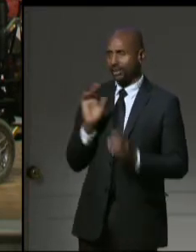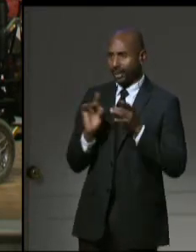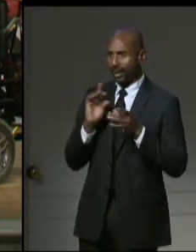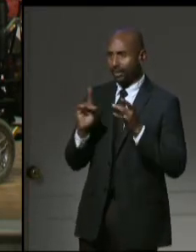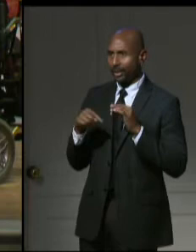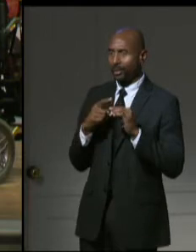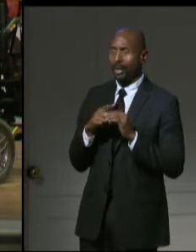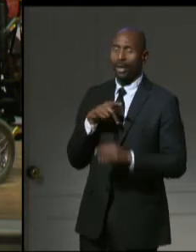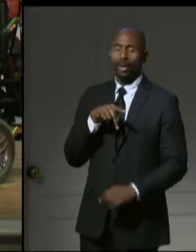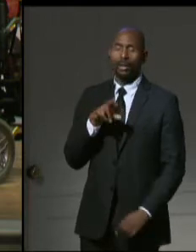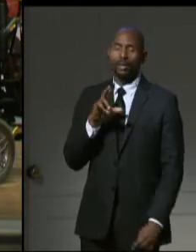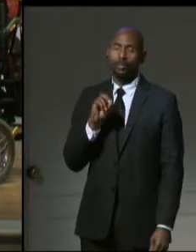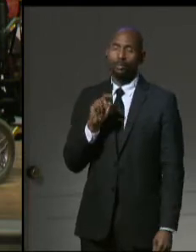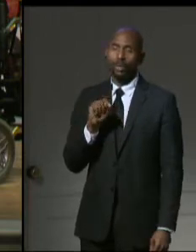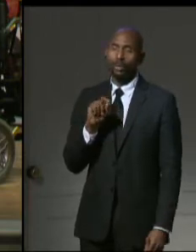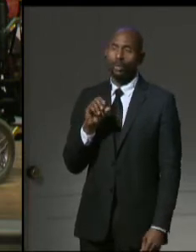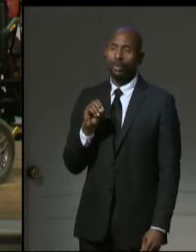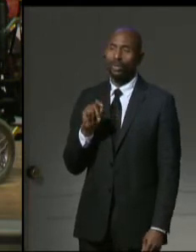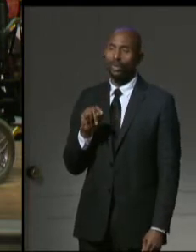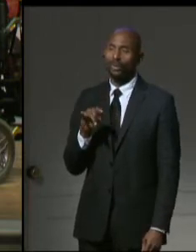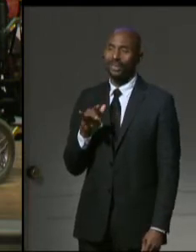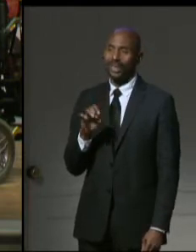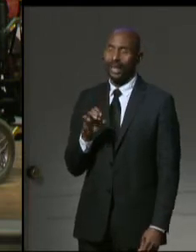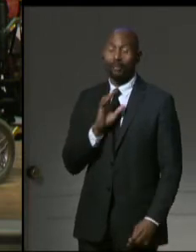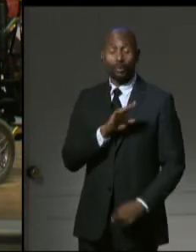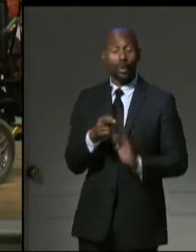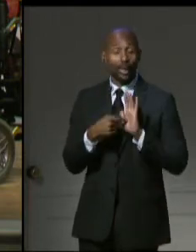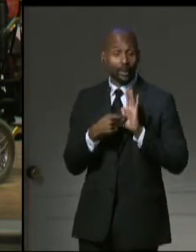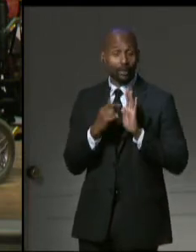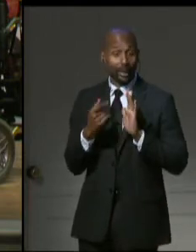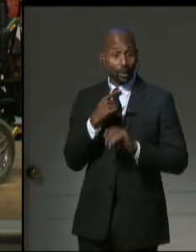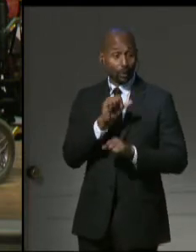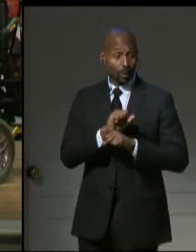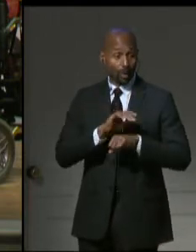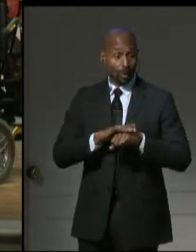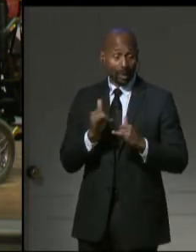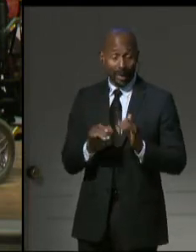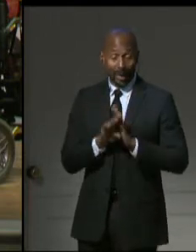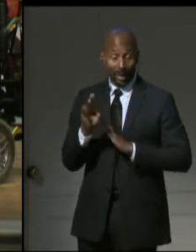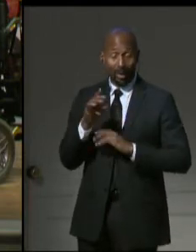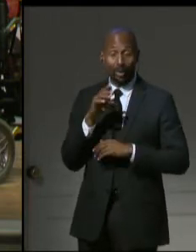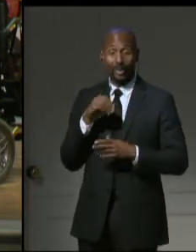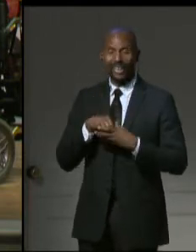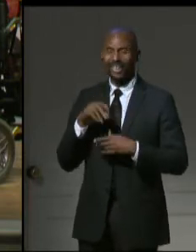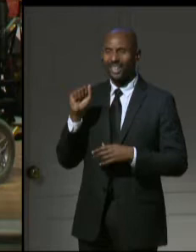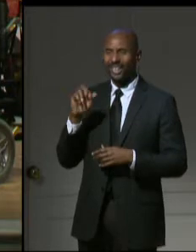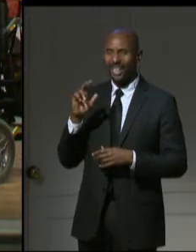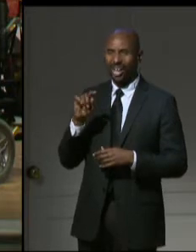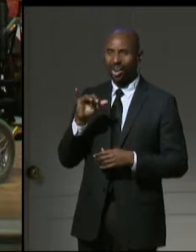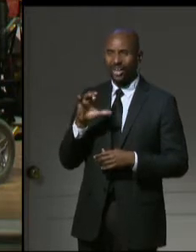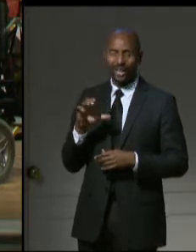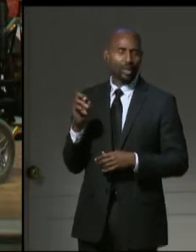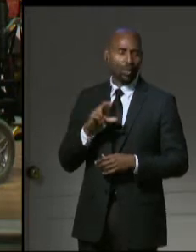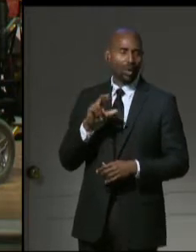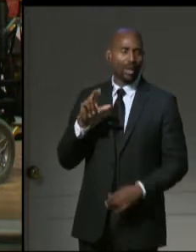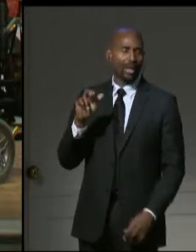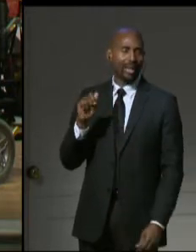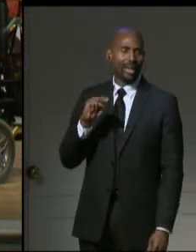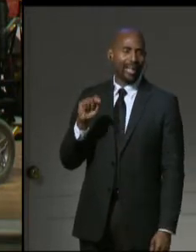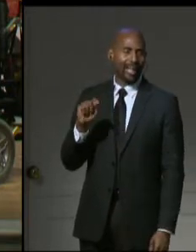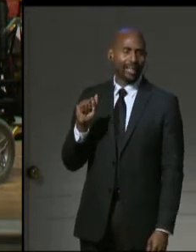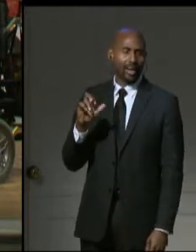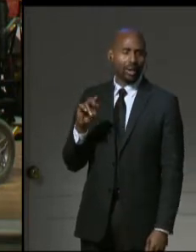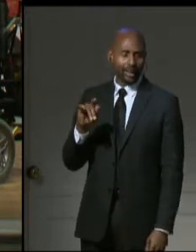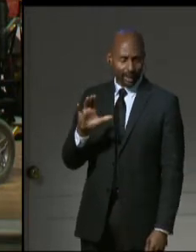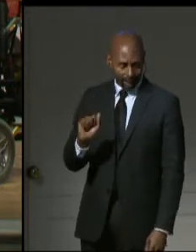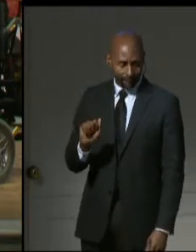your prototype, the exhibition that you're prototyping right now either in the Arctic or in Antarctica, and you mentioned that